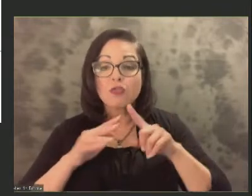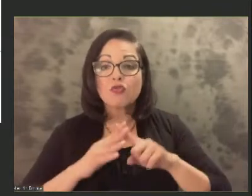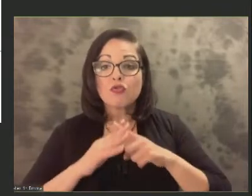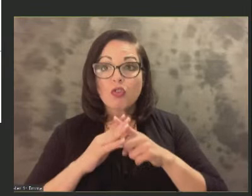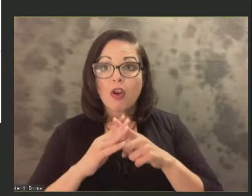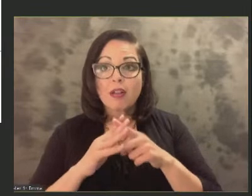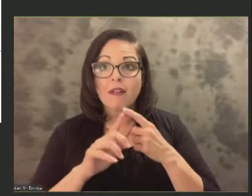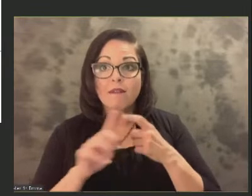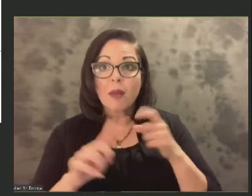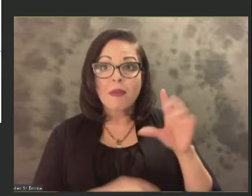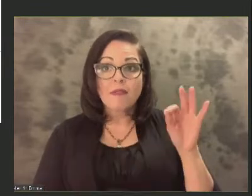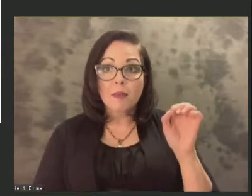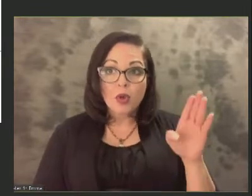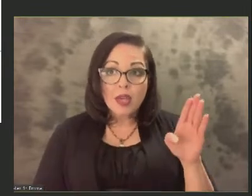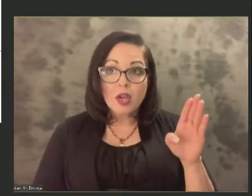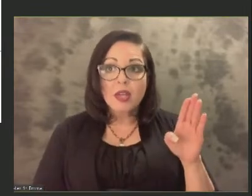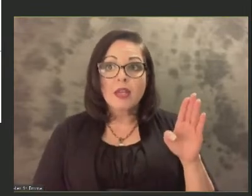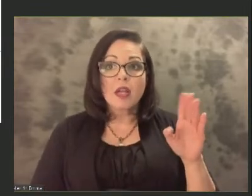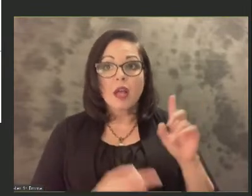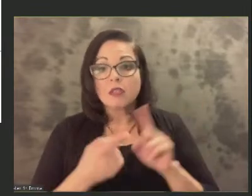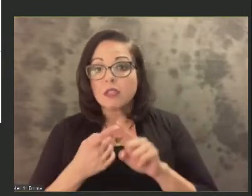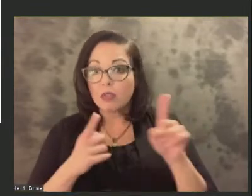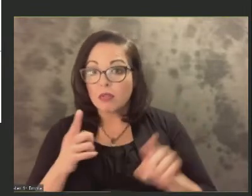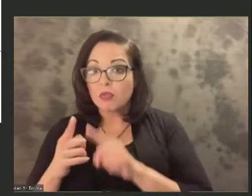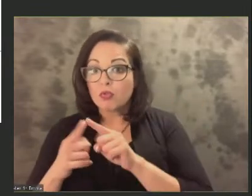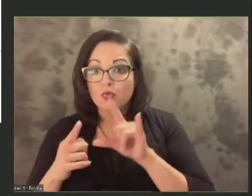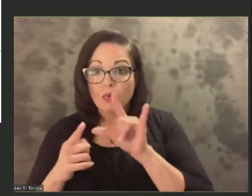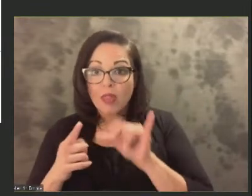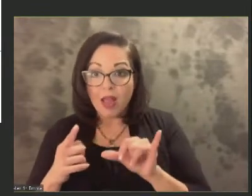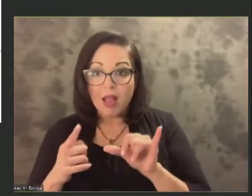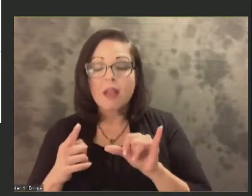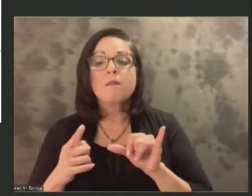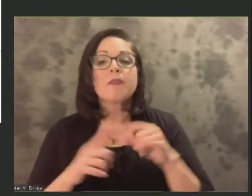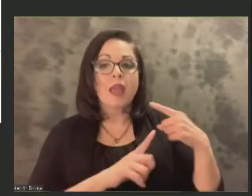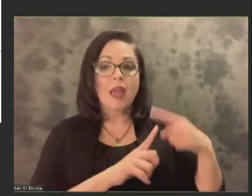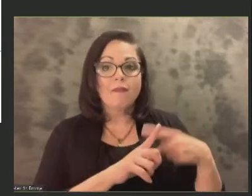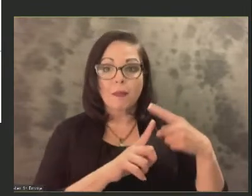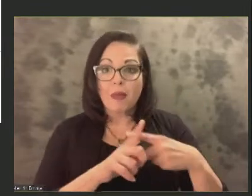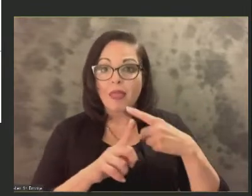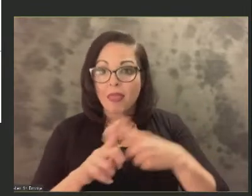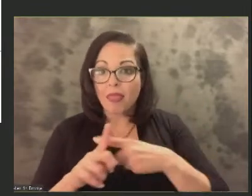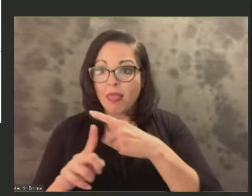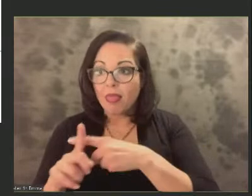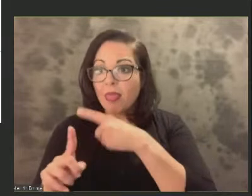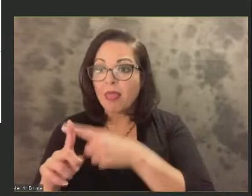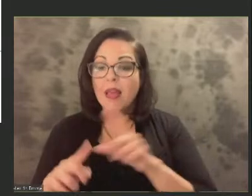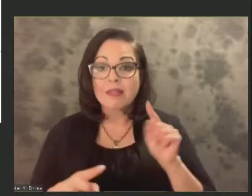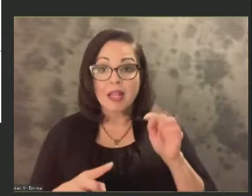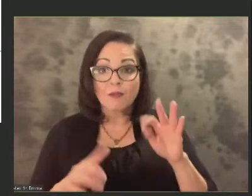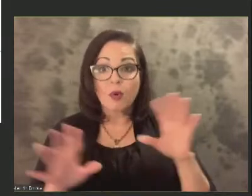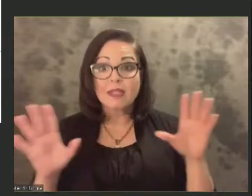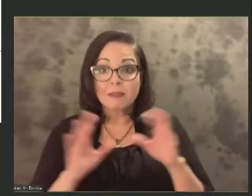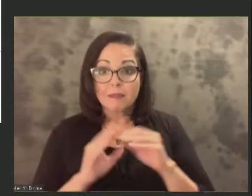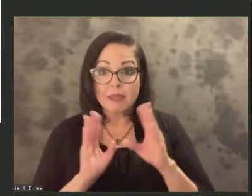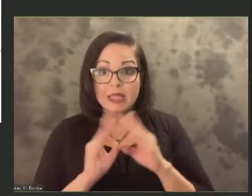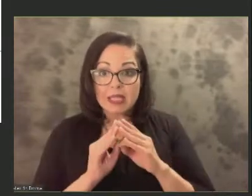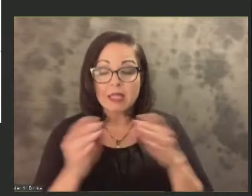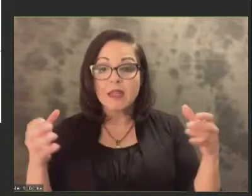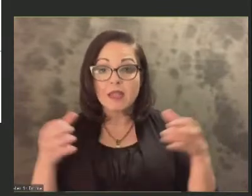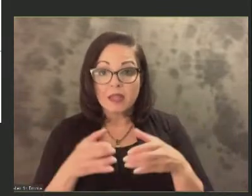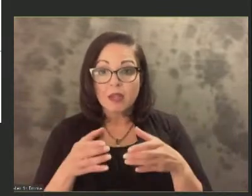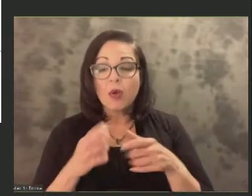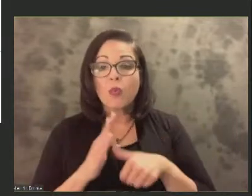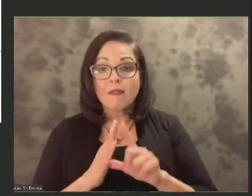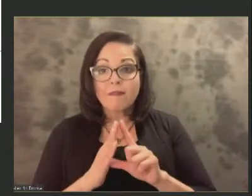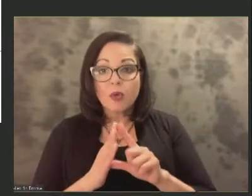from February to July, that every month the task force actually met, reviewed literature.